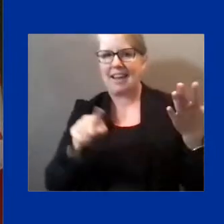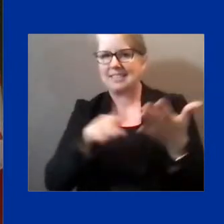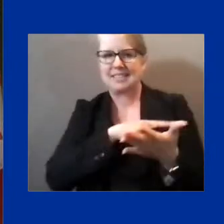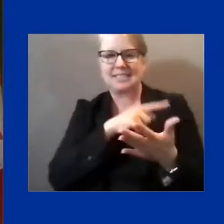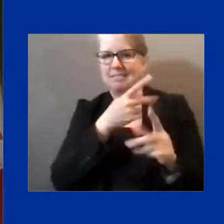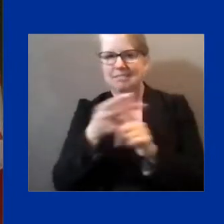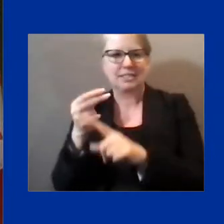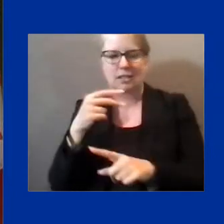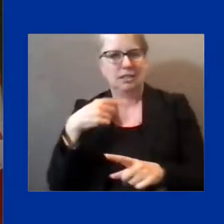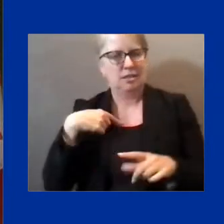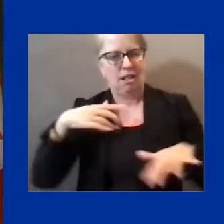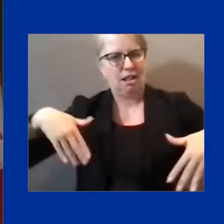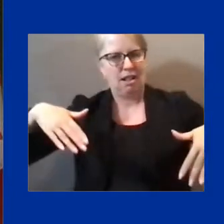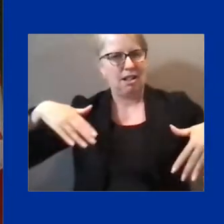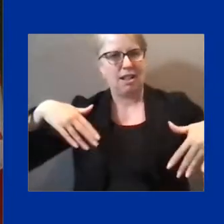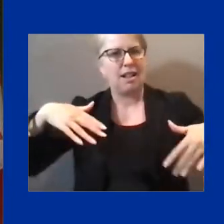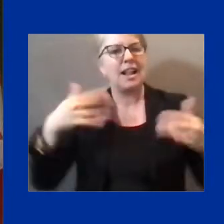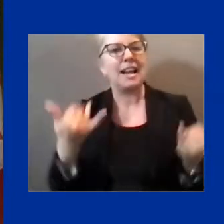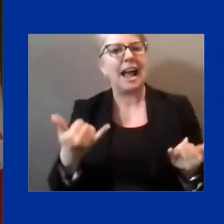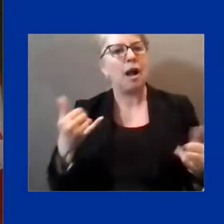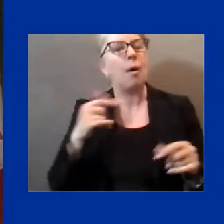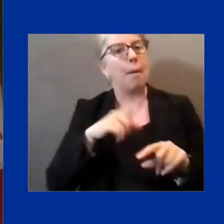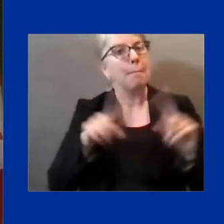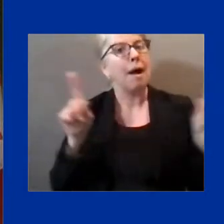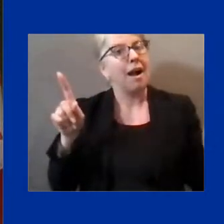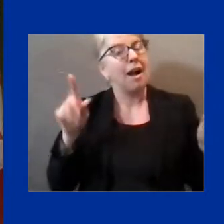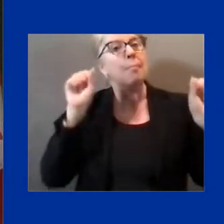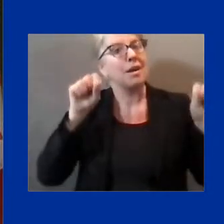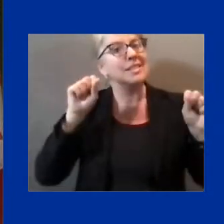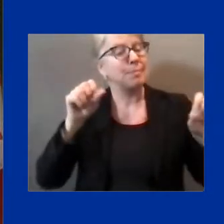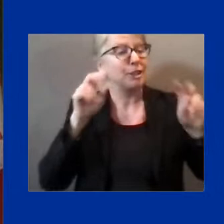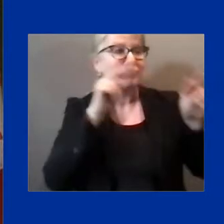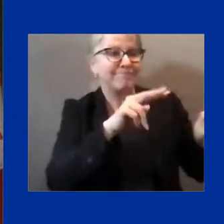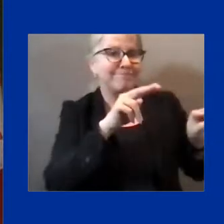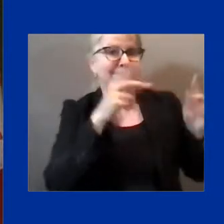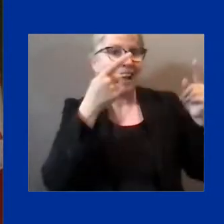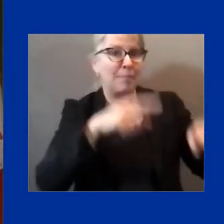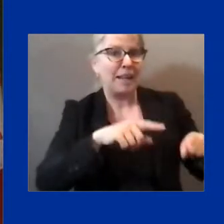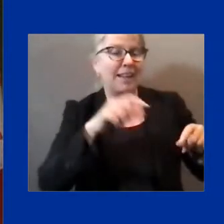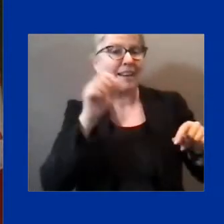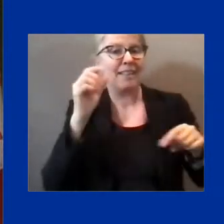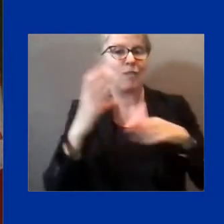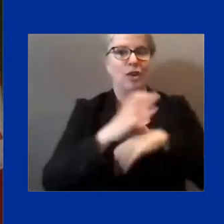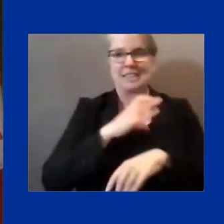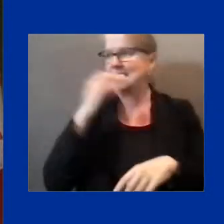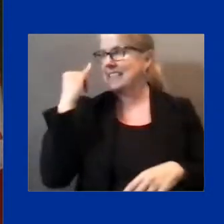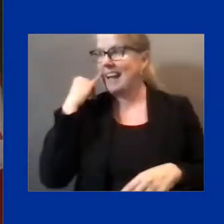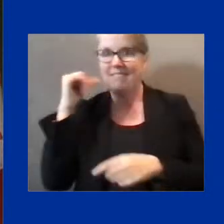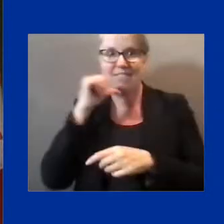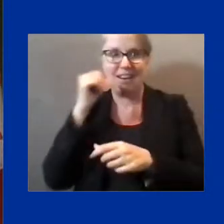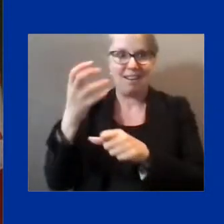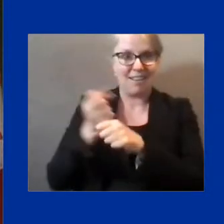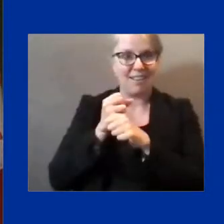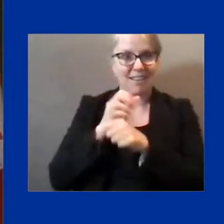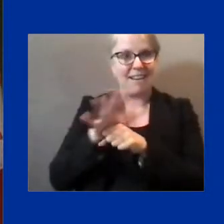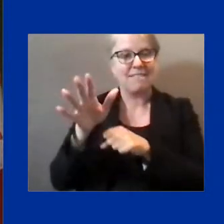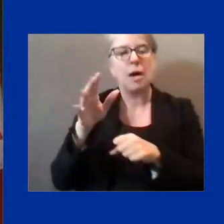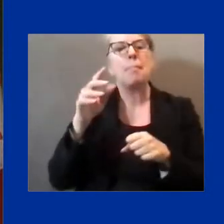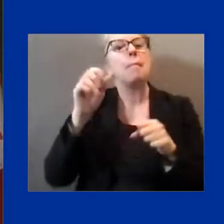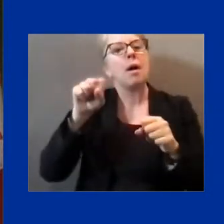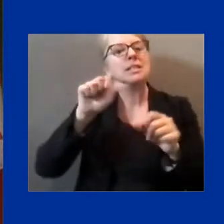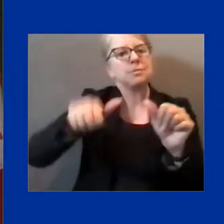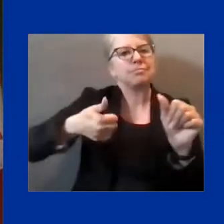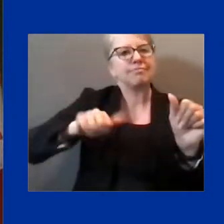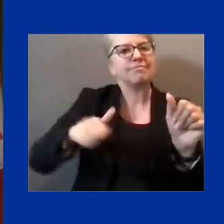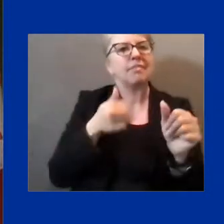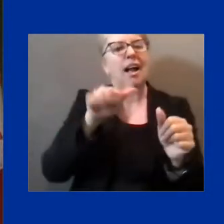doing now. But, that is a scenario that we may look at. We may have to look at if we don't get, but there may be some other options of,